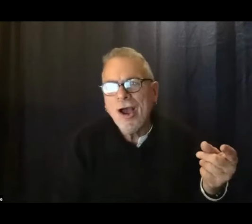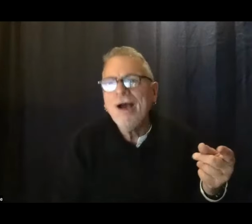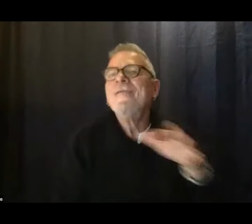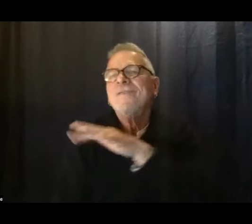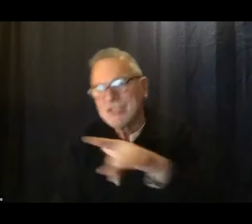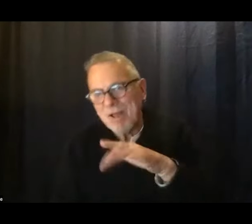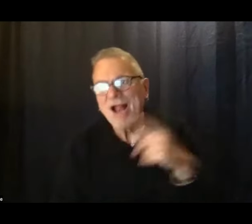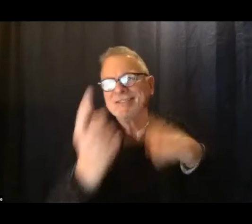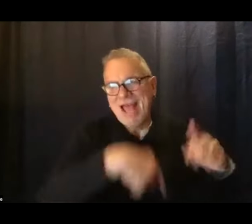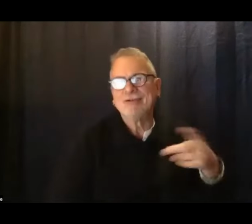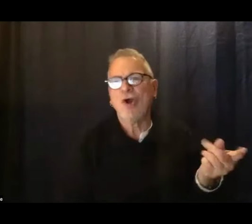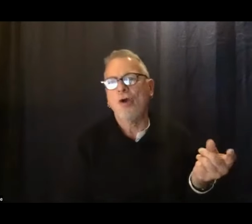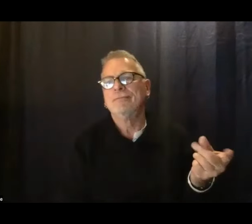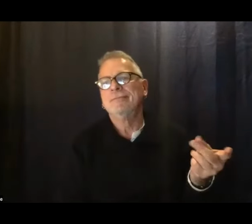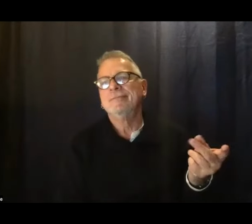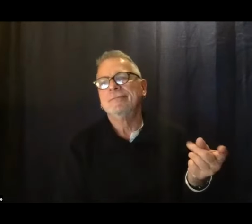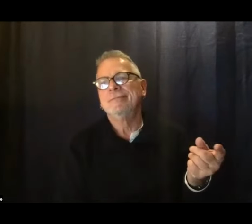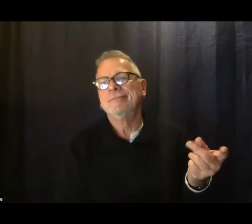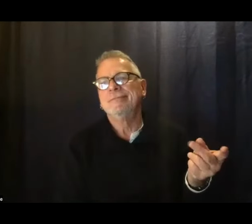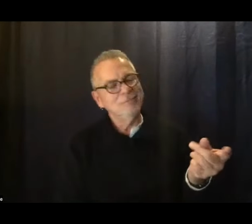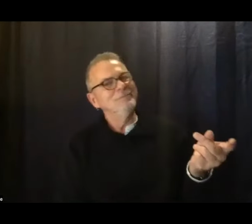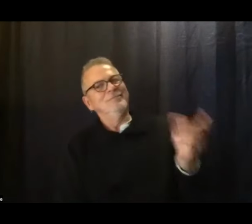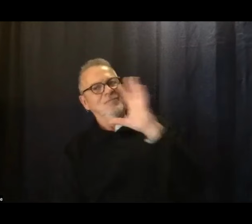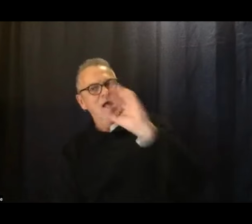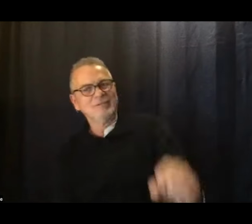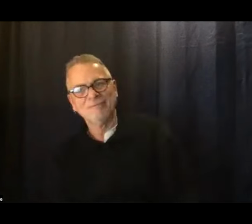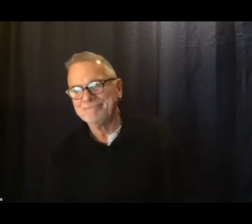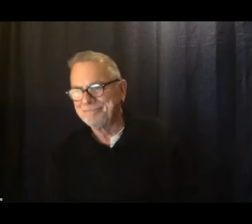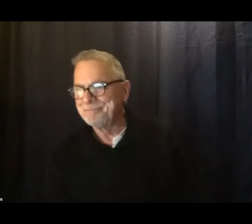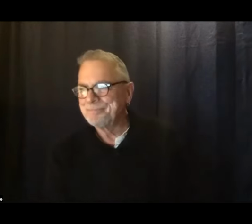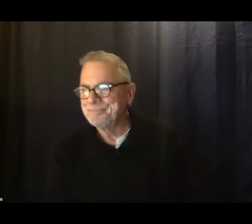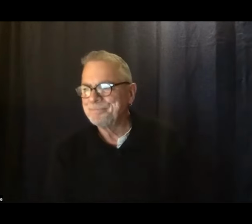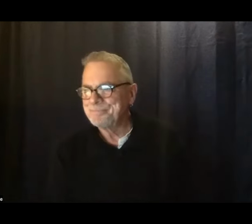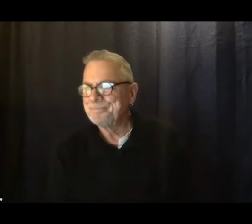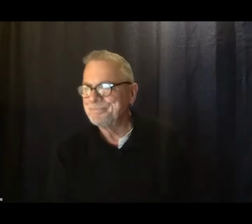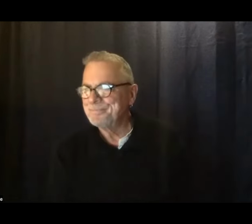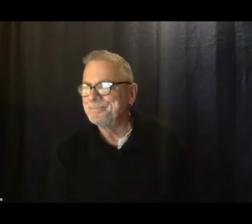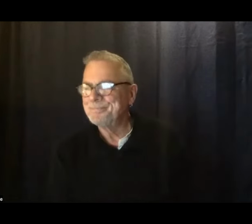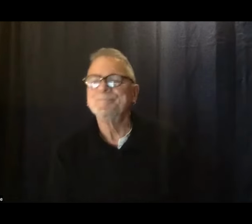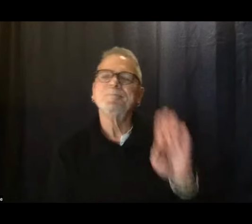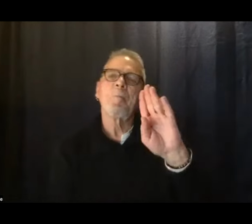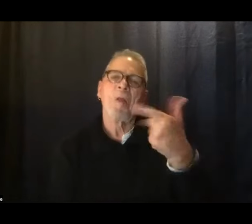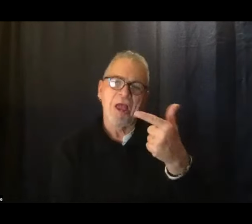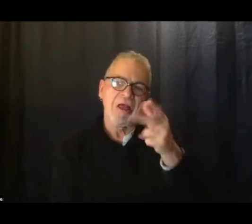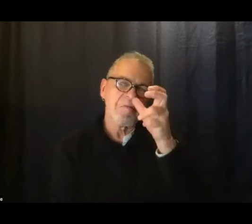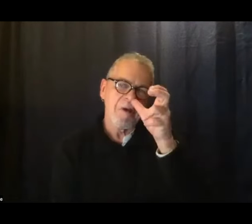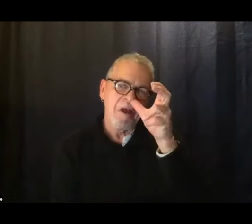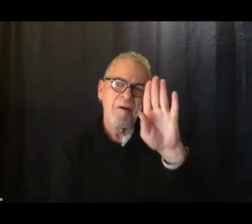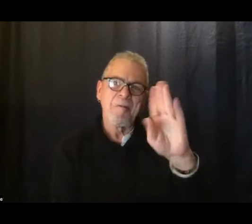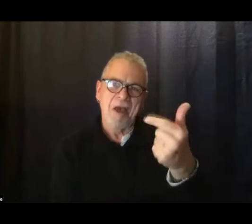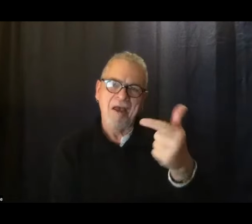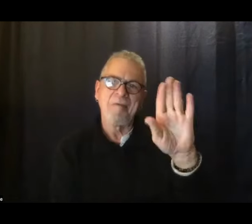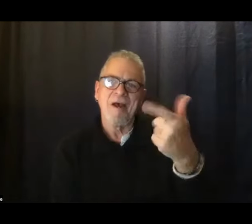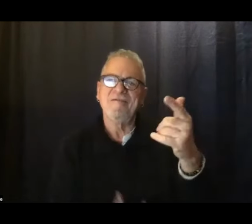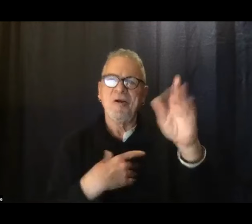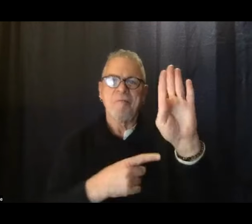there. You know, you don't sign dog. You're actually fingerspelling, right? Like that. Very fascinating. That's a lexicalized